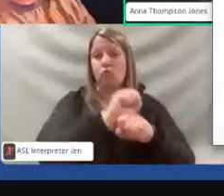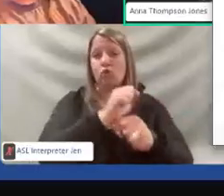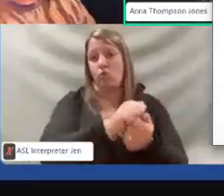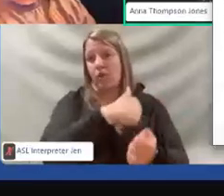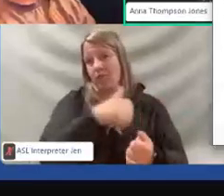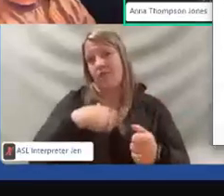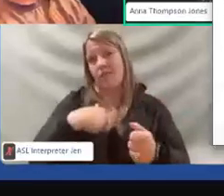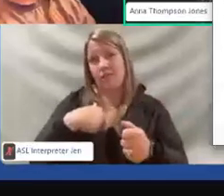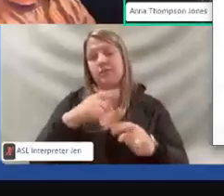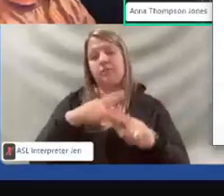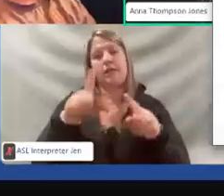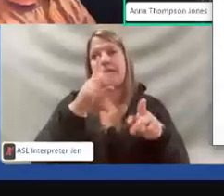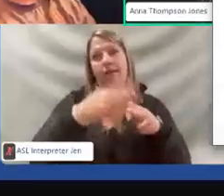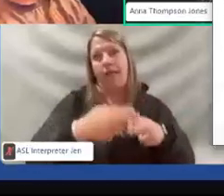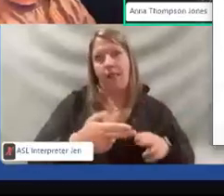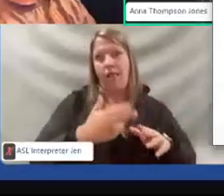cannot name them all.